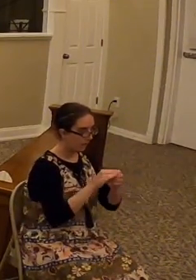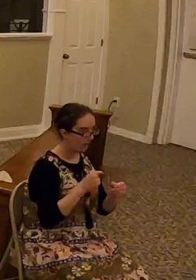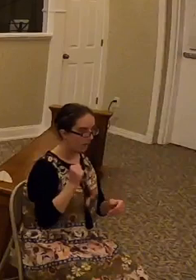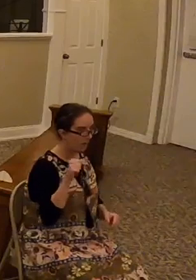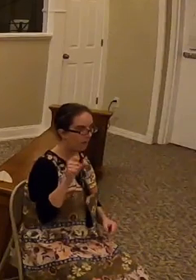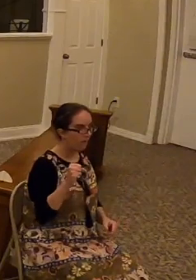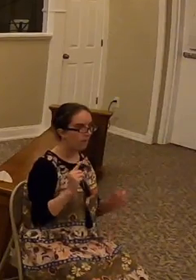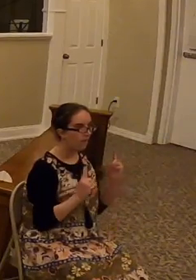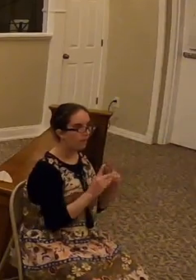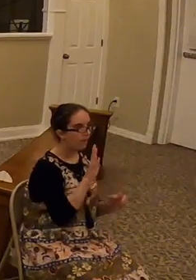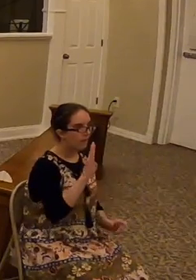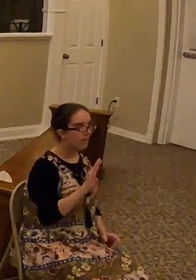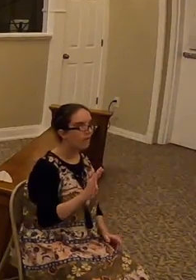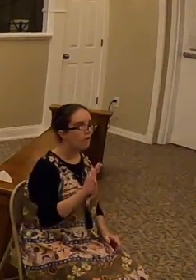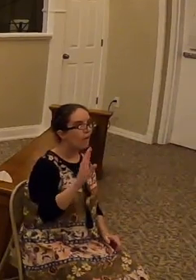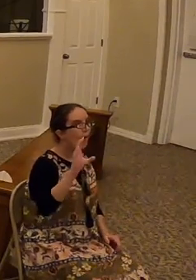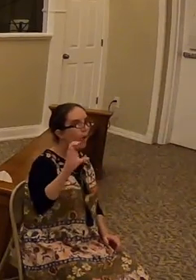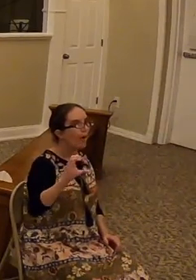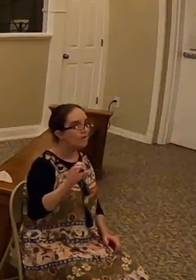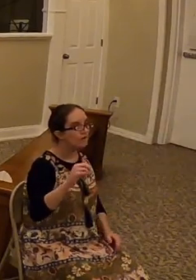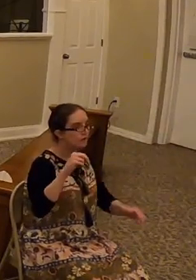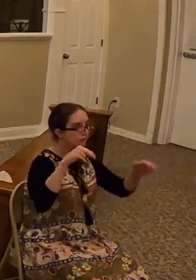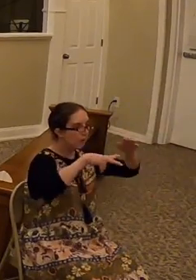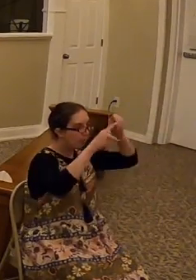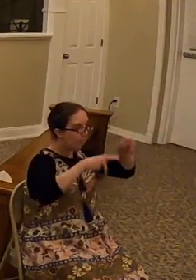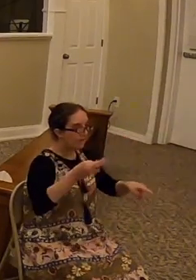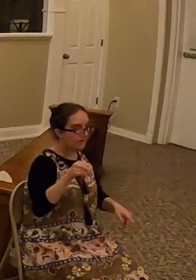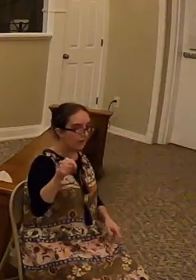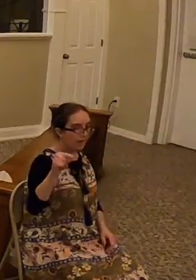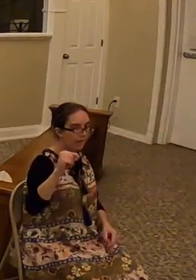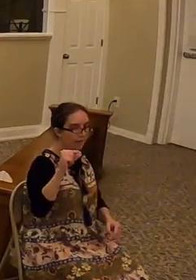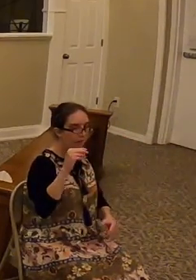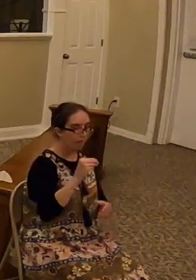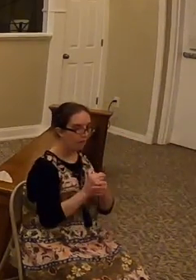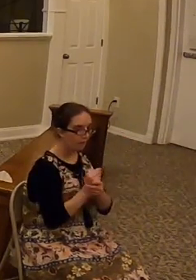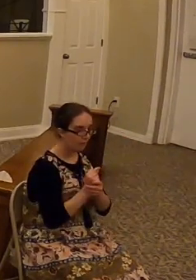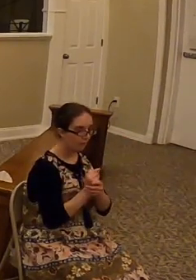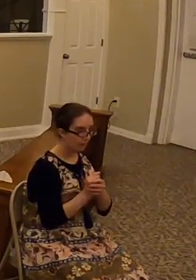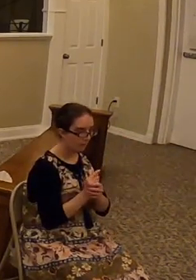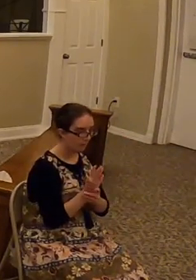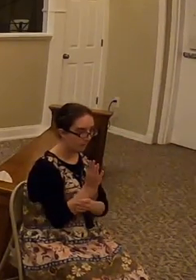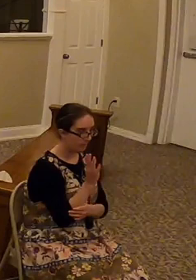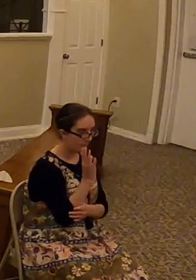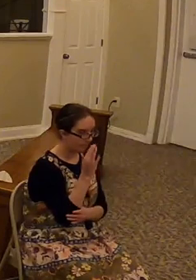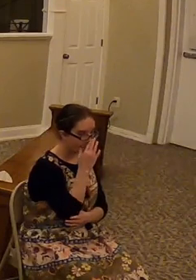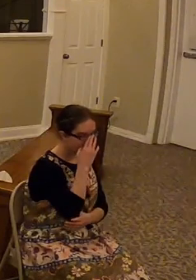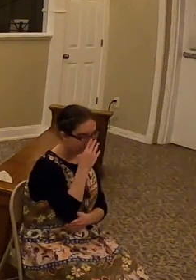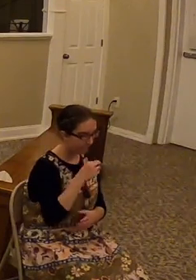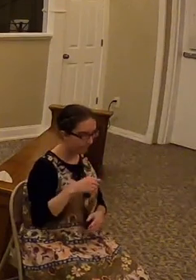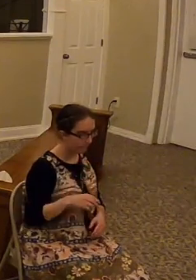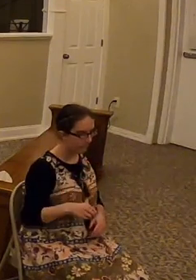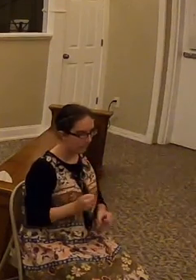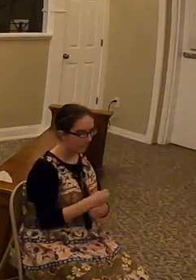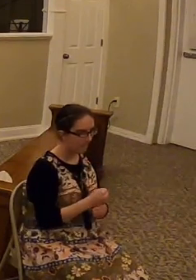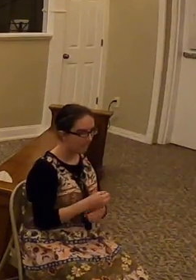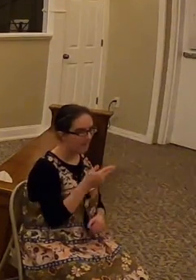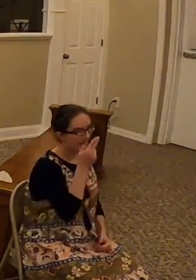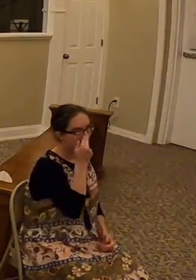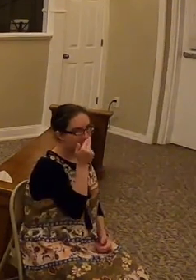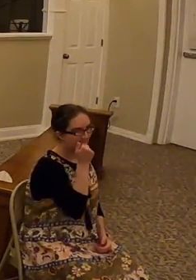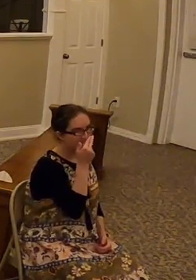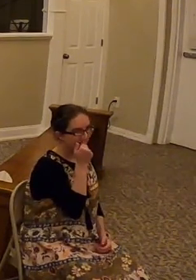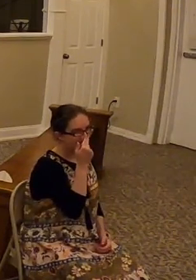But he also faced 400 prophets of the groves. Read it. It's there. He actually made fun of